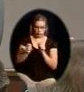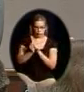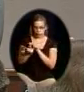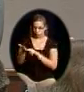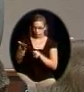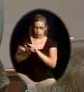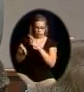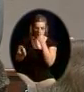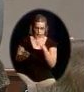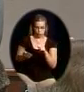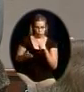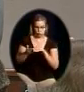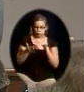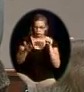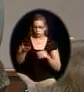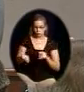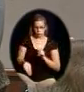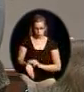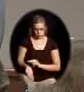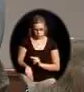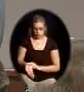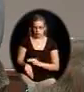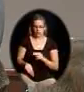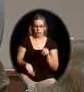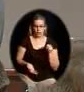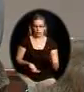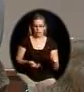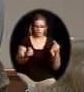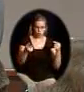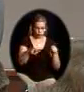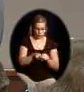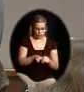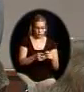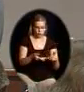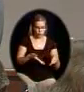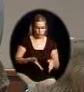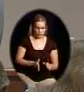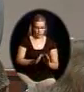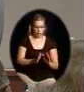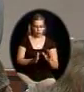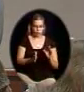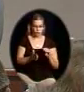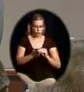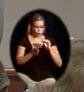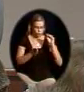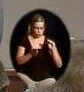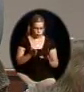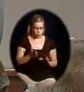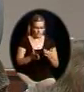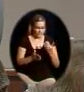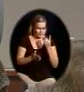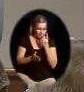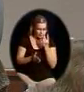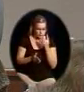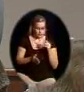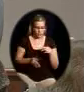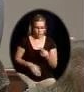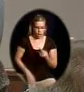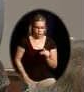have student nurses in our buildings. This is an agreement to allow these student dental